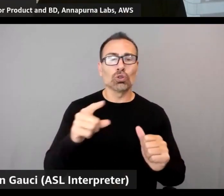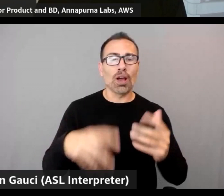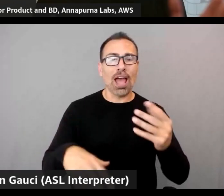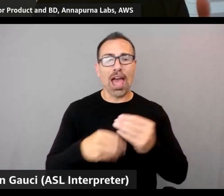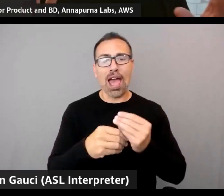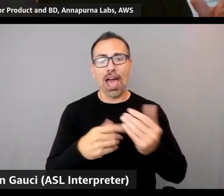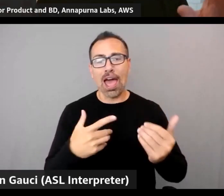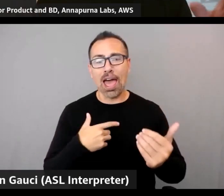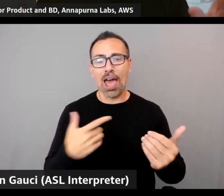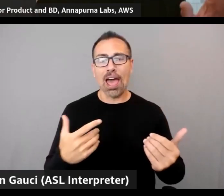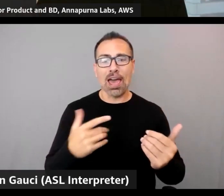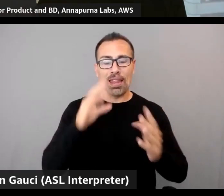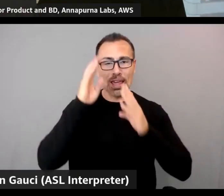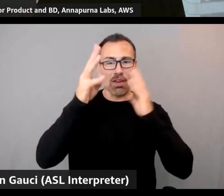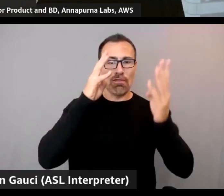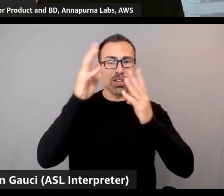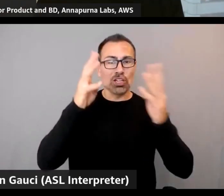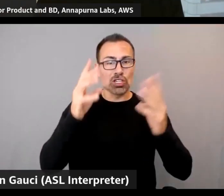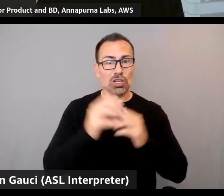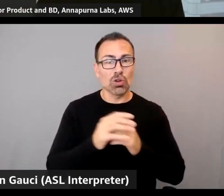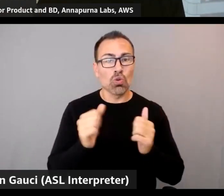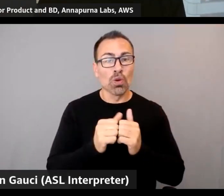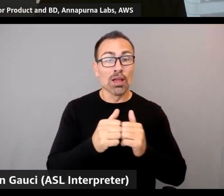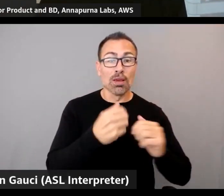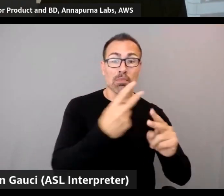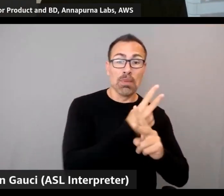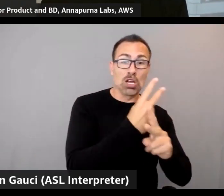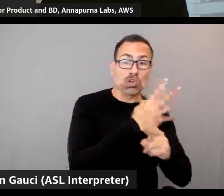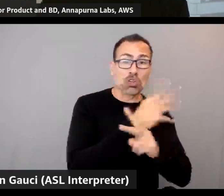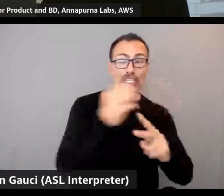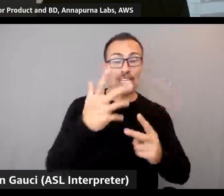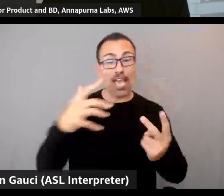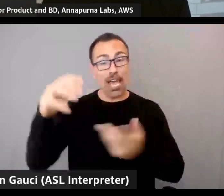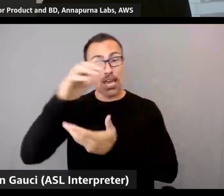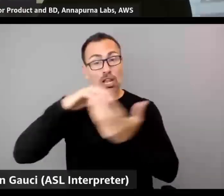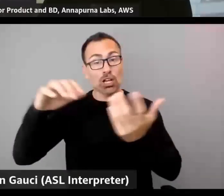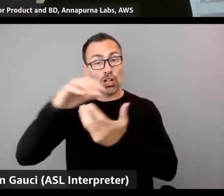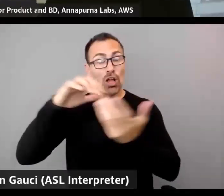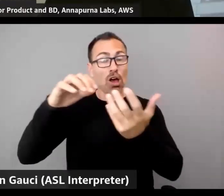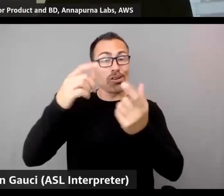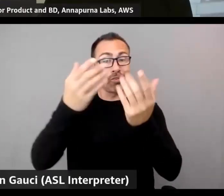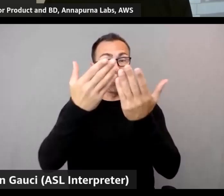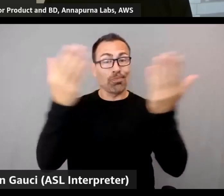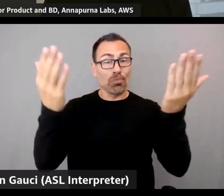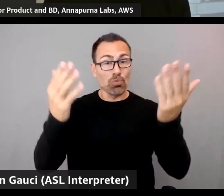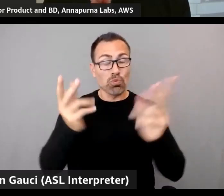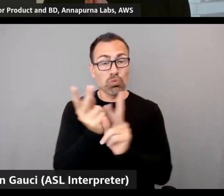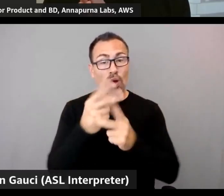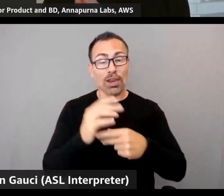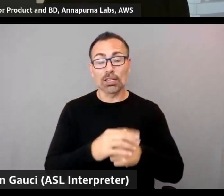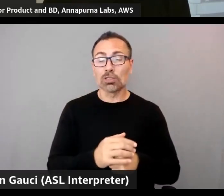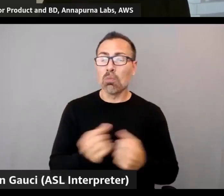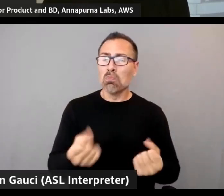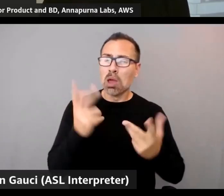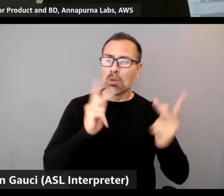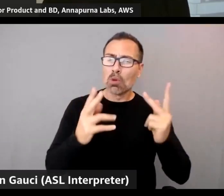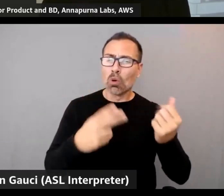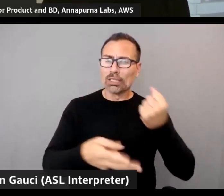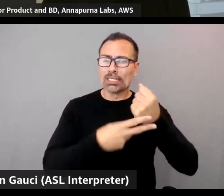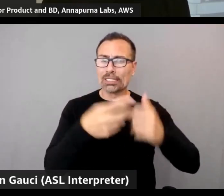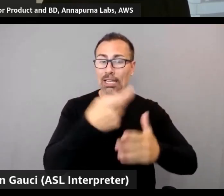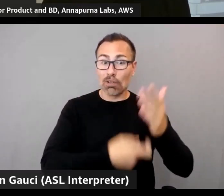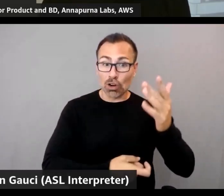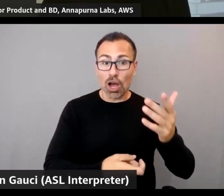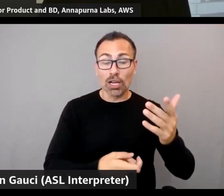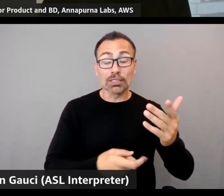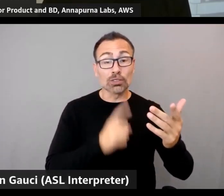because both today want to save on cost, especially in the atmosphere today in the industry. So cost is super important. Saving on power is super